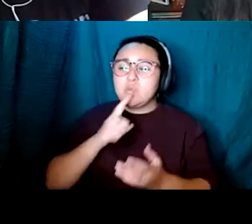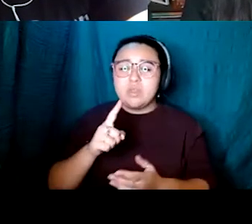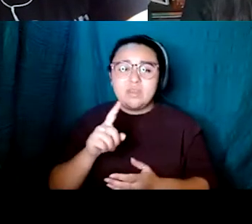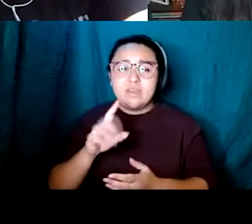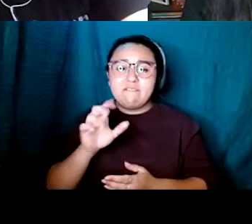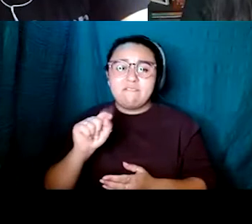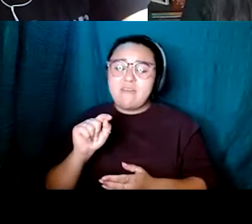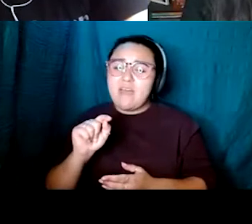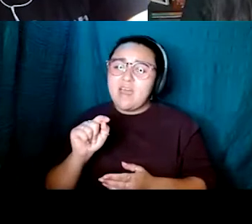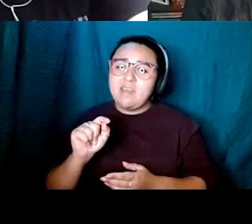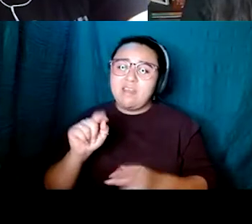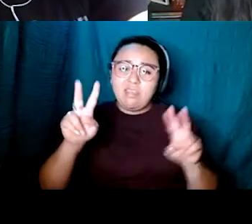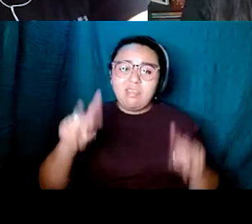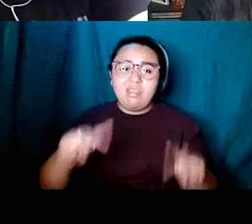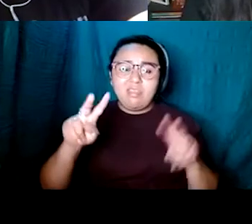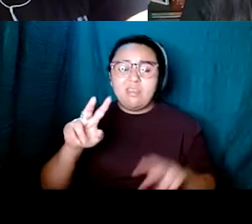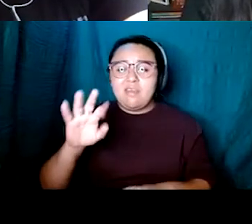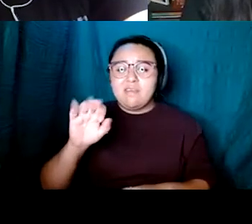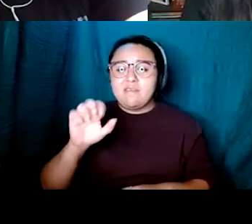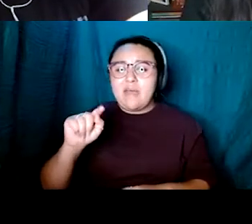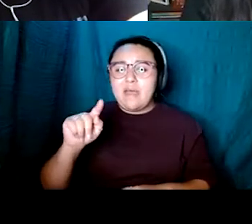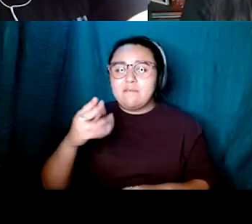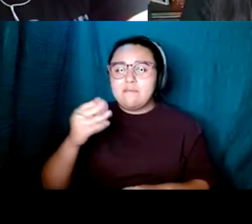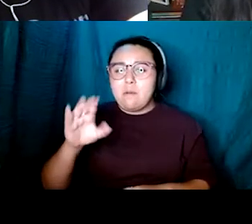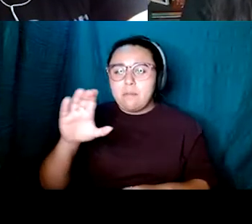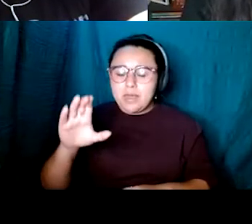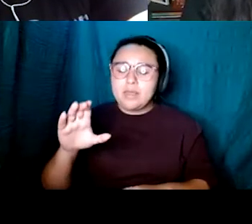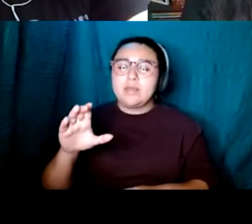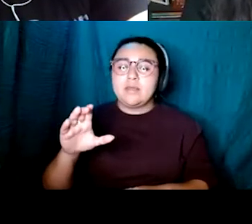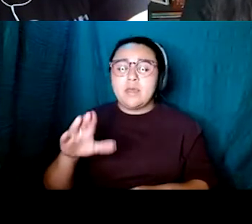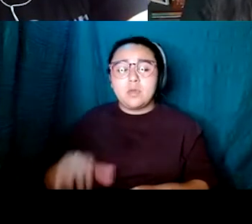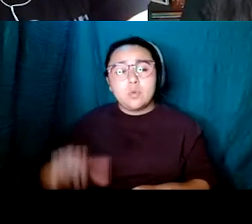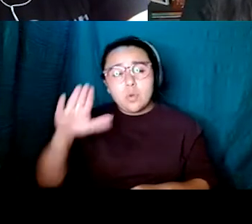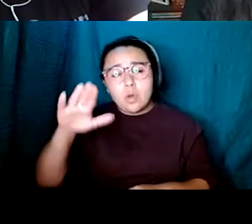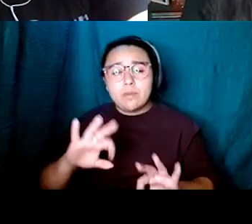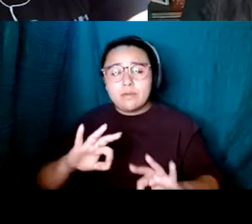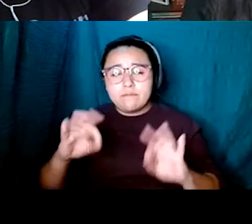in families and in environments where,